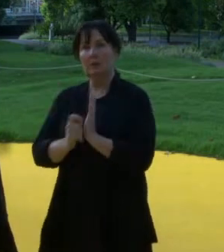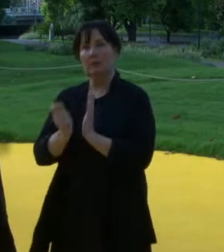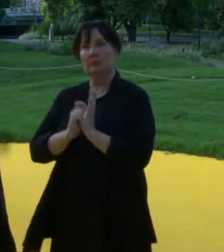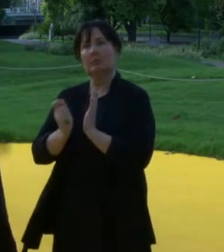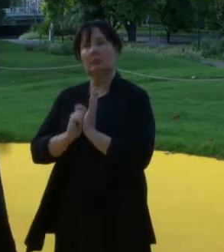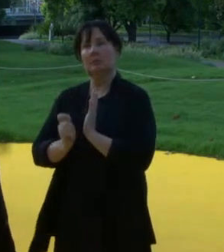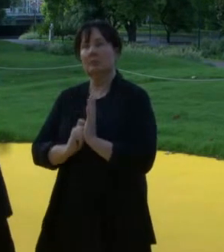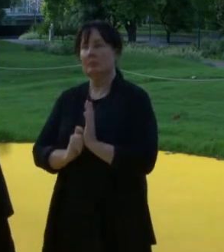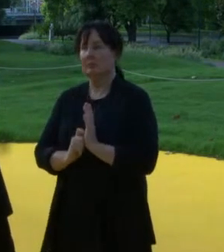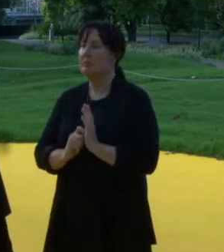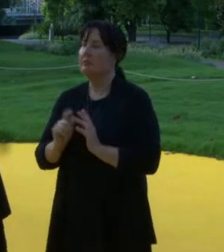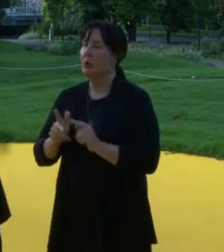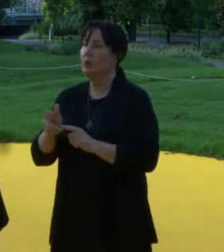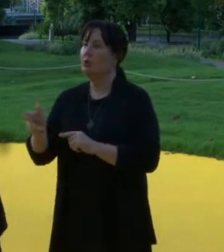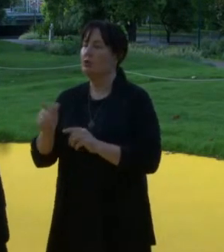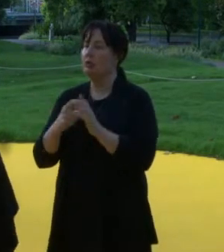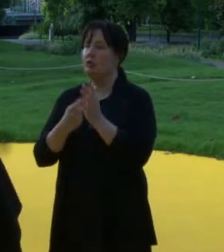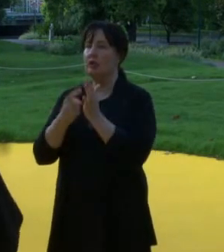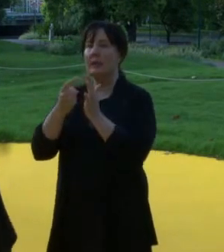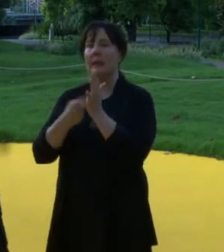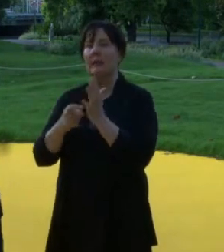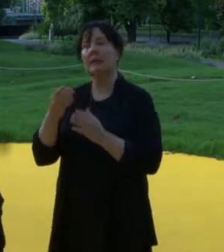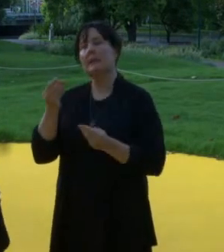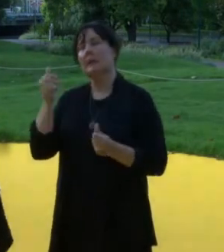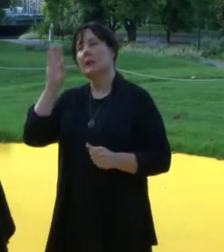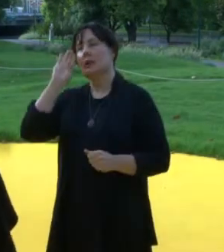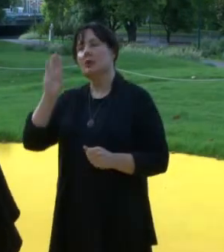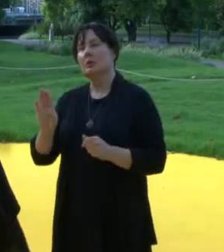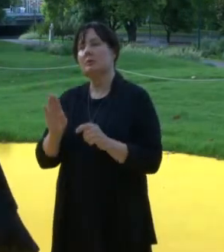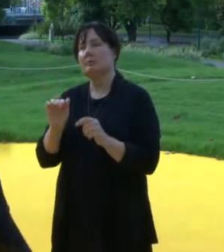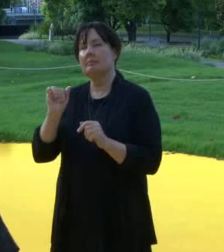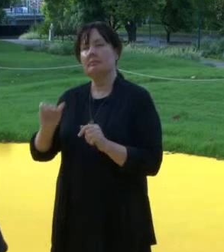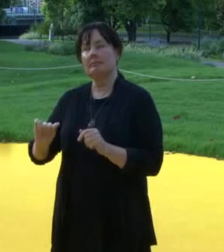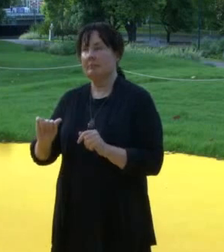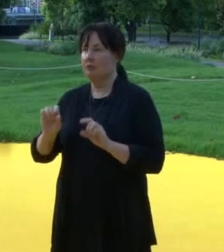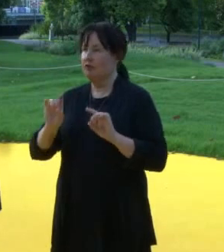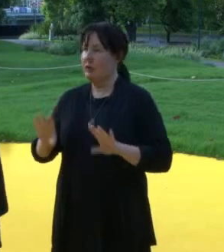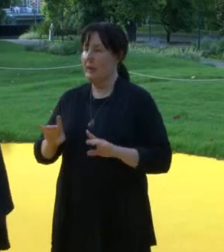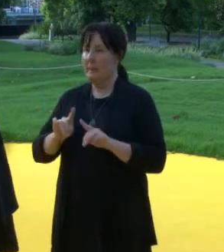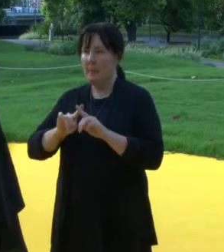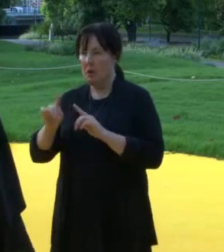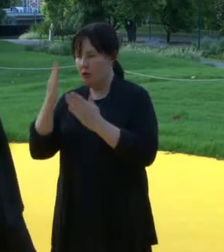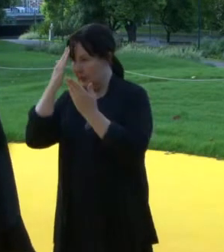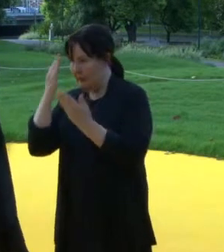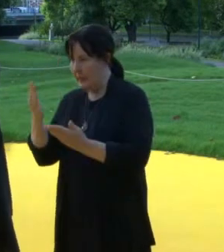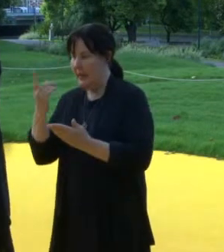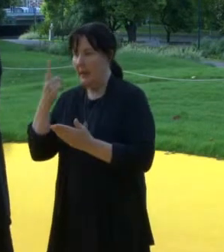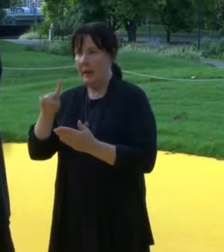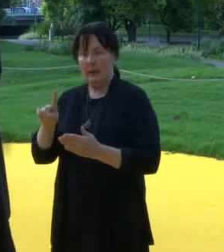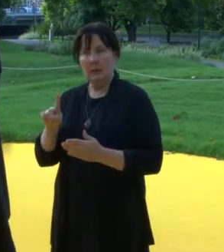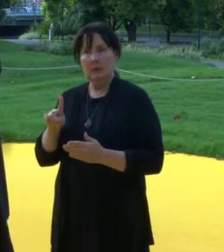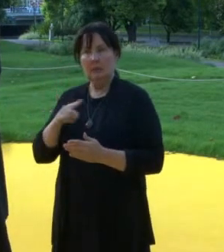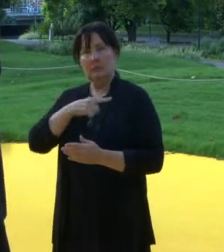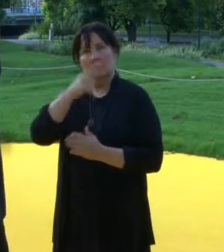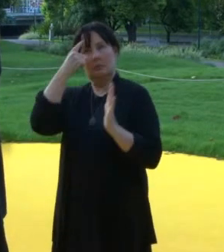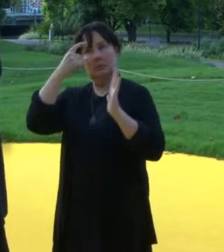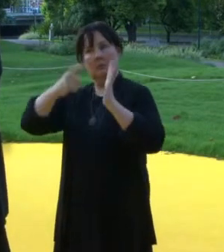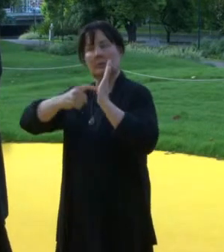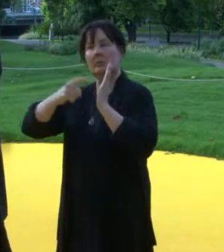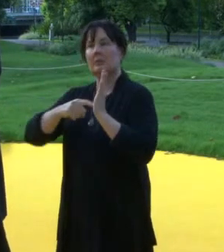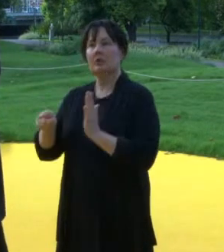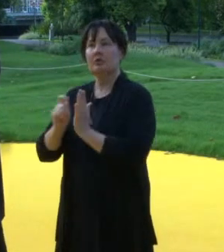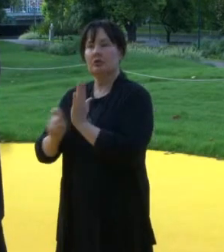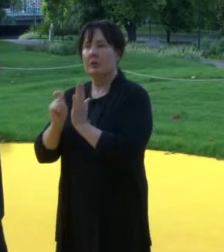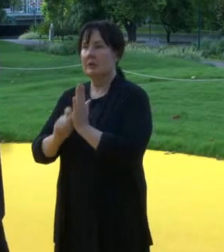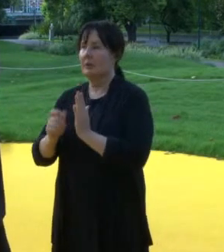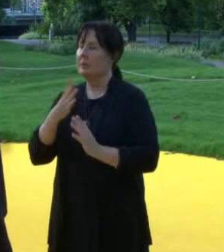of some of the country's most respected and acclaimed writers. I'd like to pay a special homage to